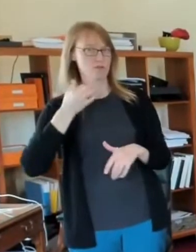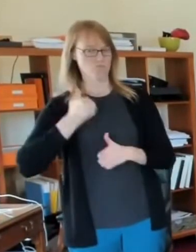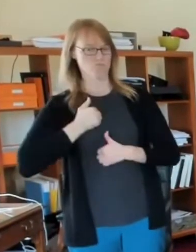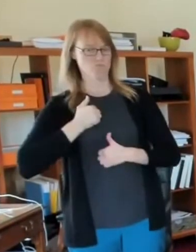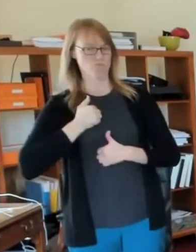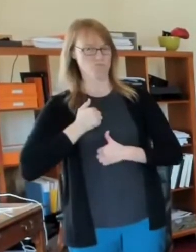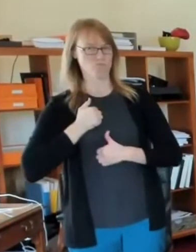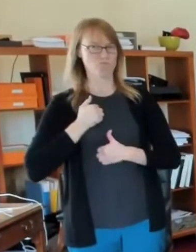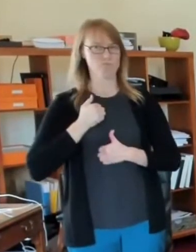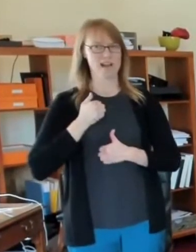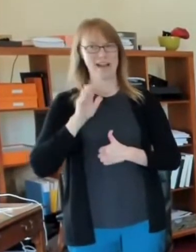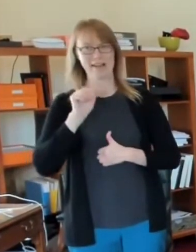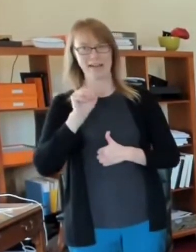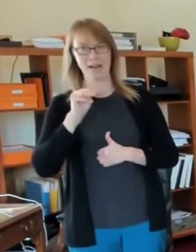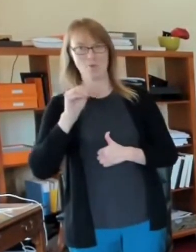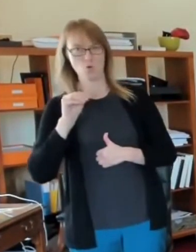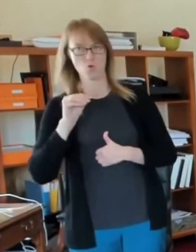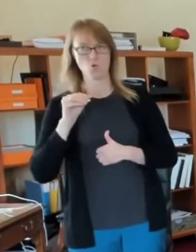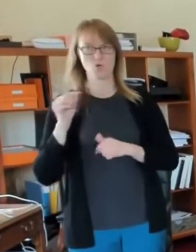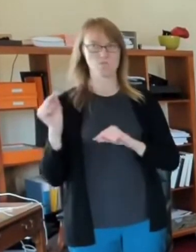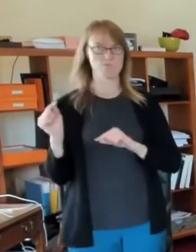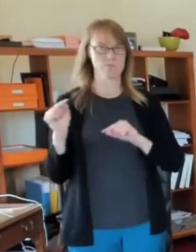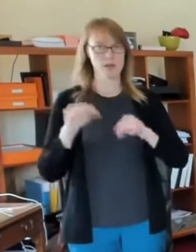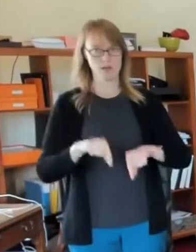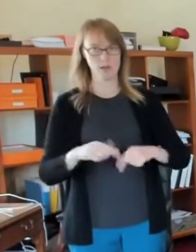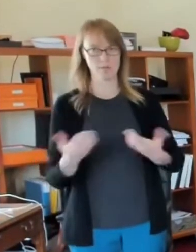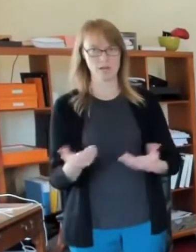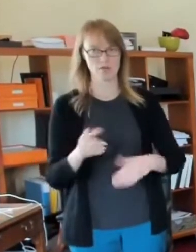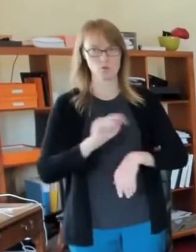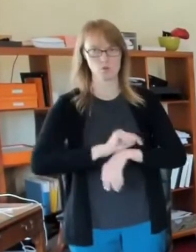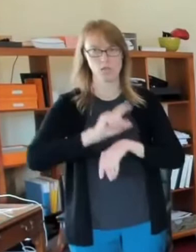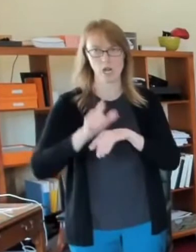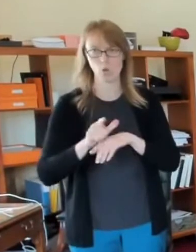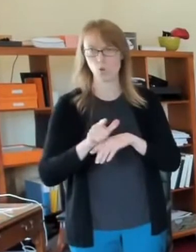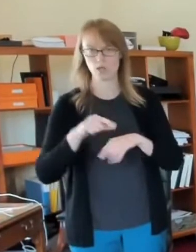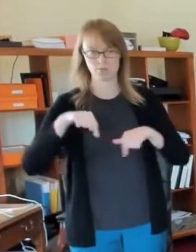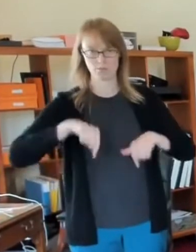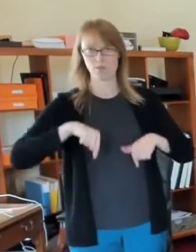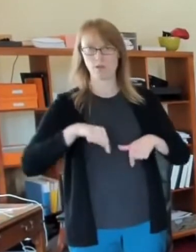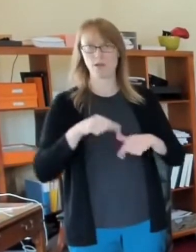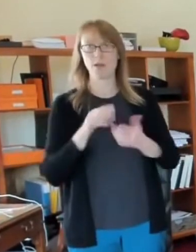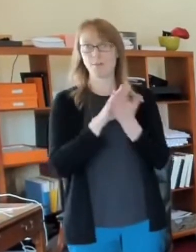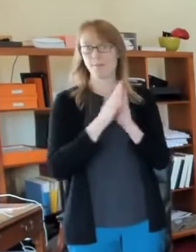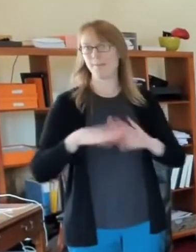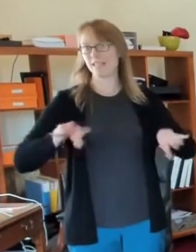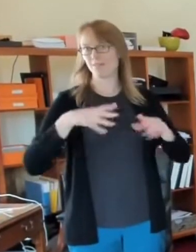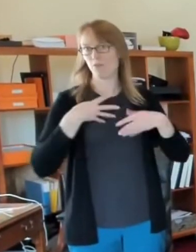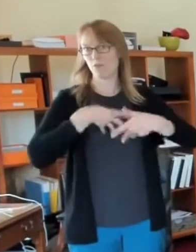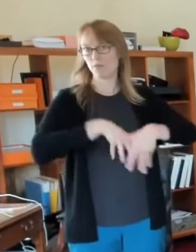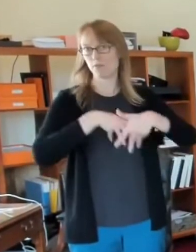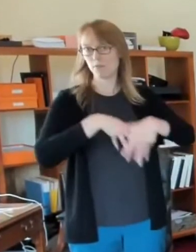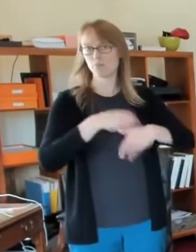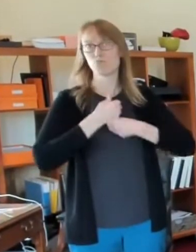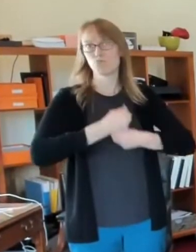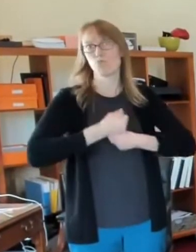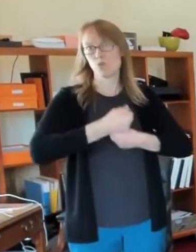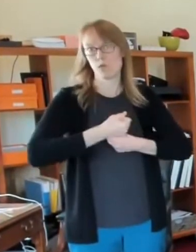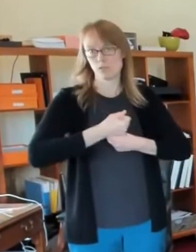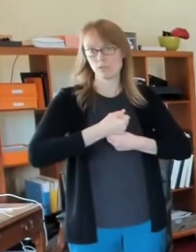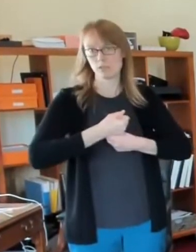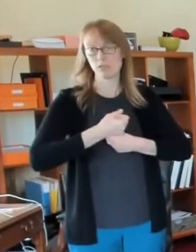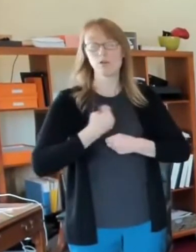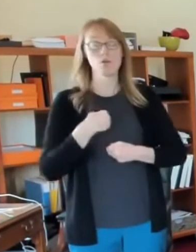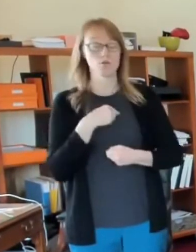in the peaceful protests that we've had. So we've had those conversations, we've had them with our federal agencies and with our federal delegation.